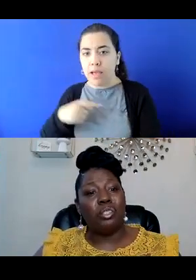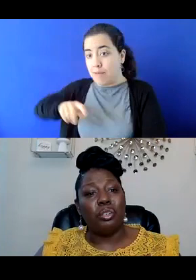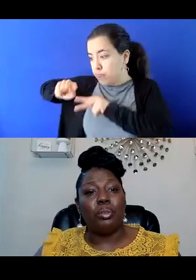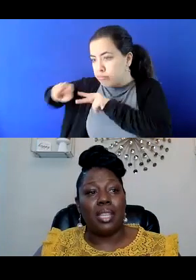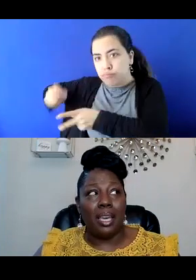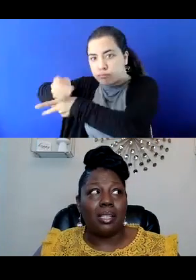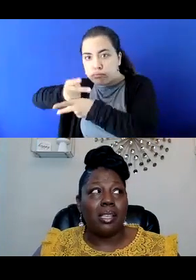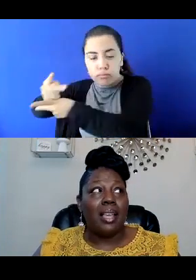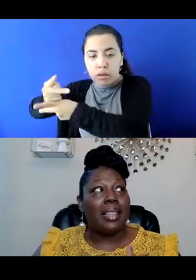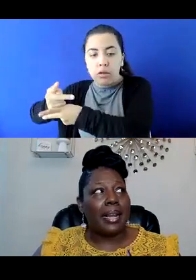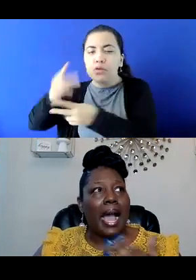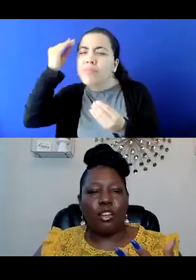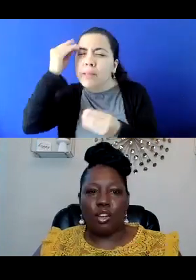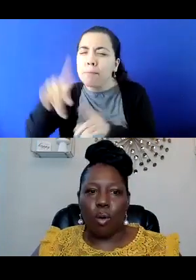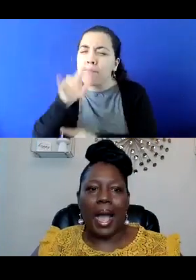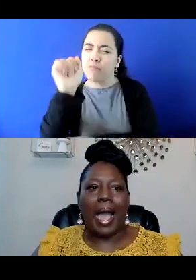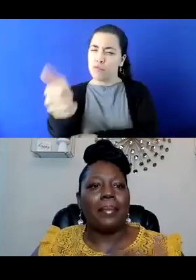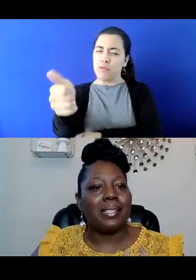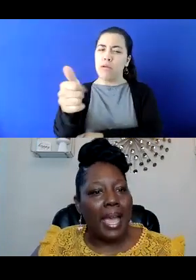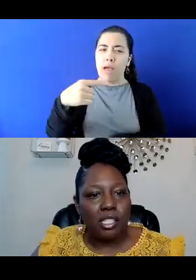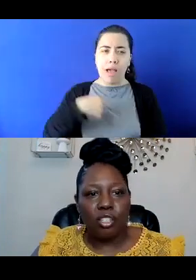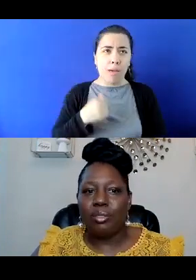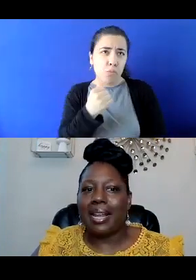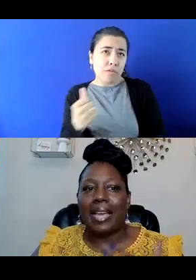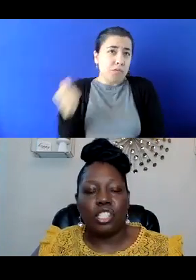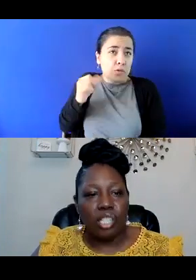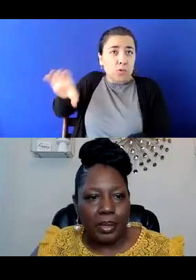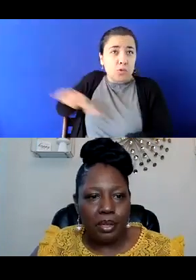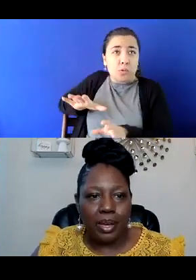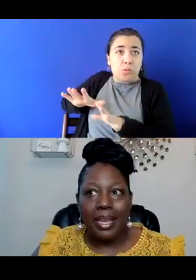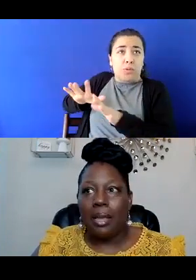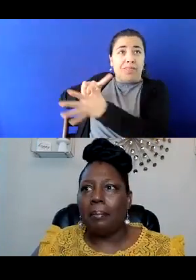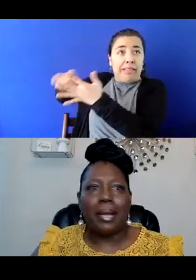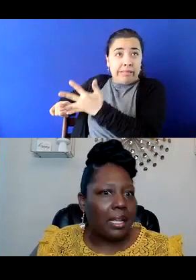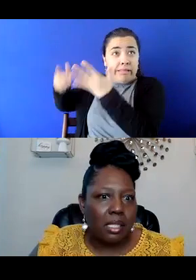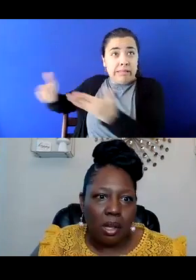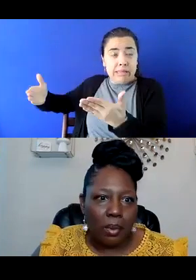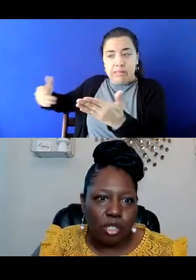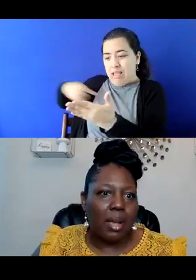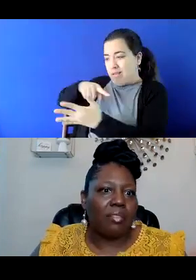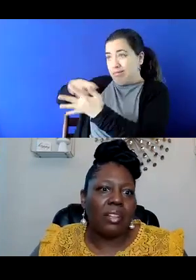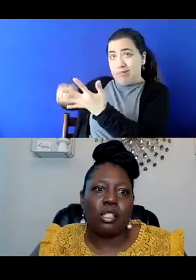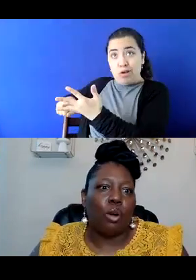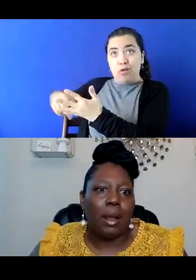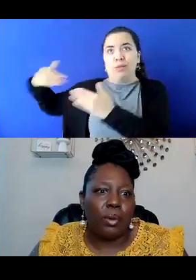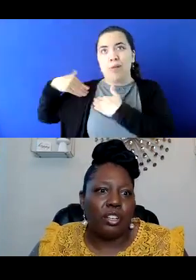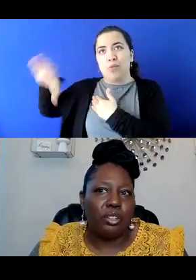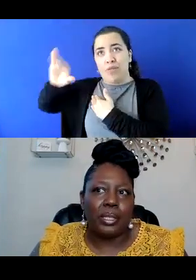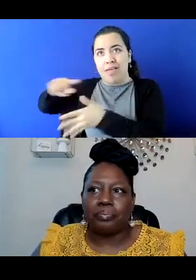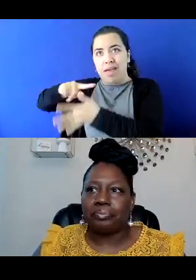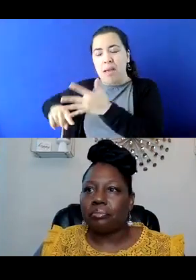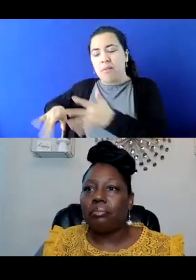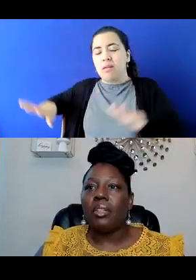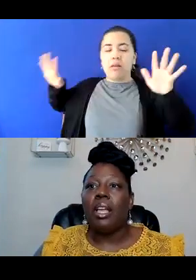refusing to do things that I know I'm assigned to do, that I should be doing, but I just don't want to? I've lost hope. I don't want to